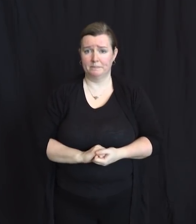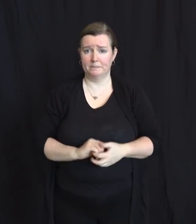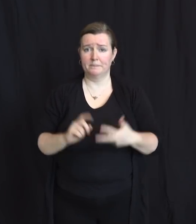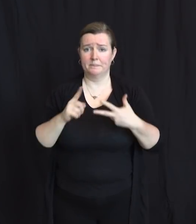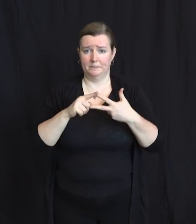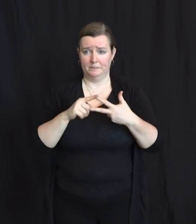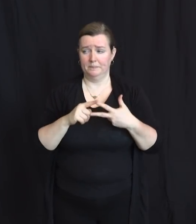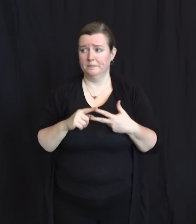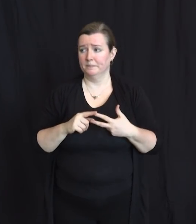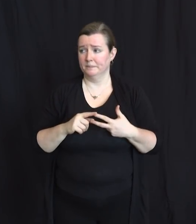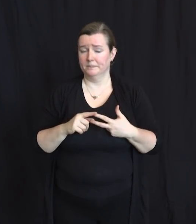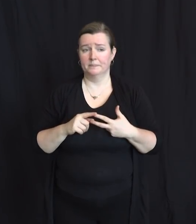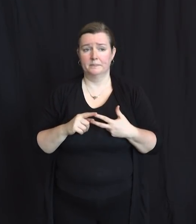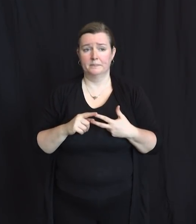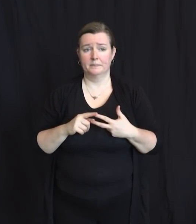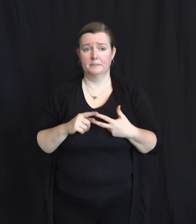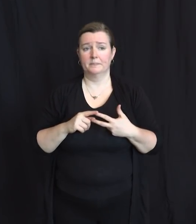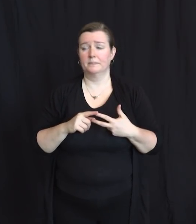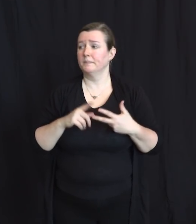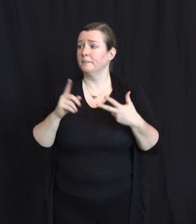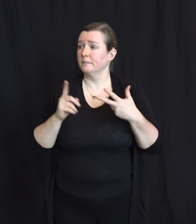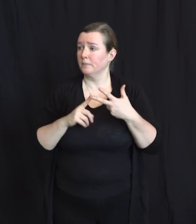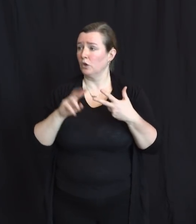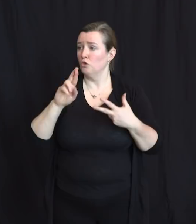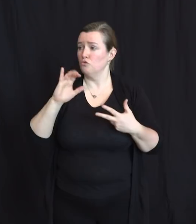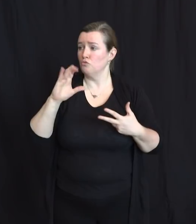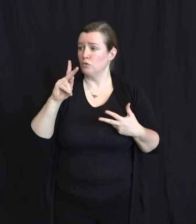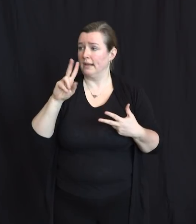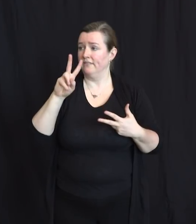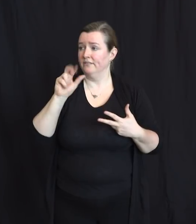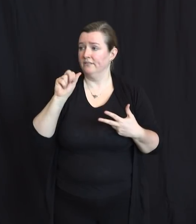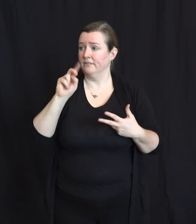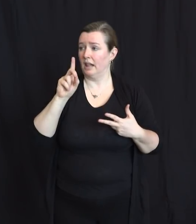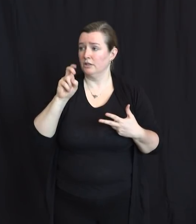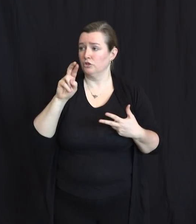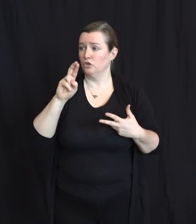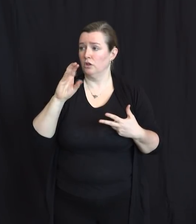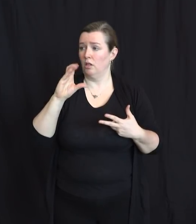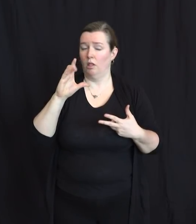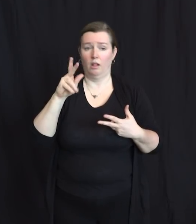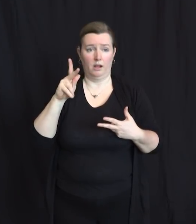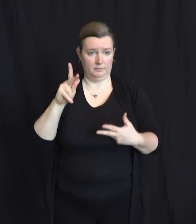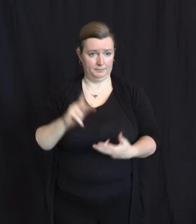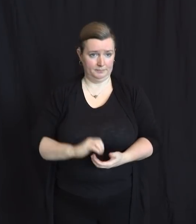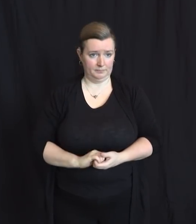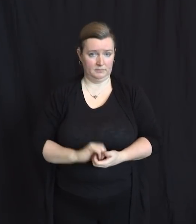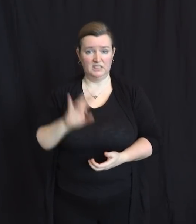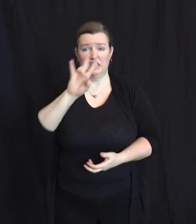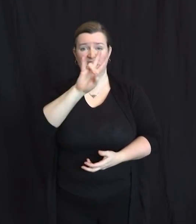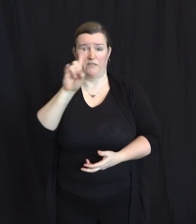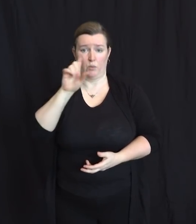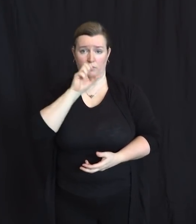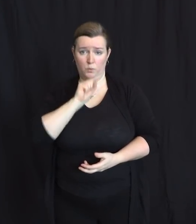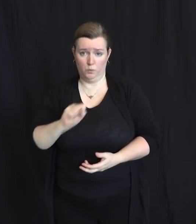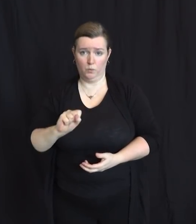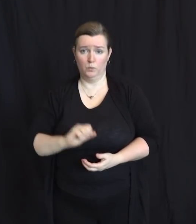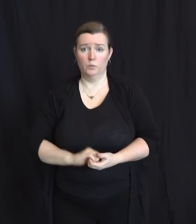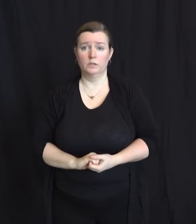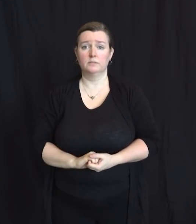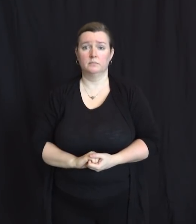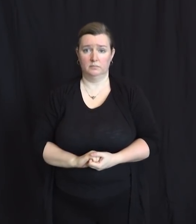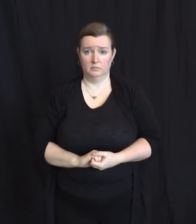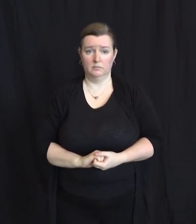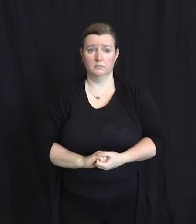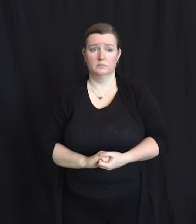Pat will know this guy, Rick Vanderklok, 71 years old, of Wayne. Rabbi Kirshner, by the way,